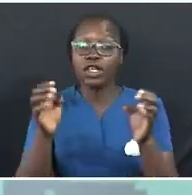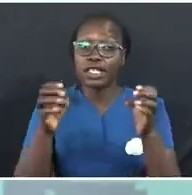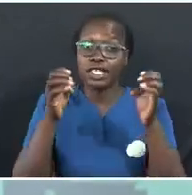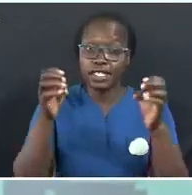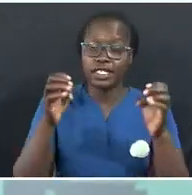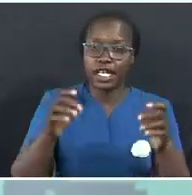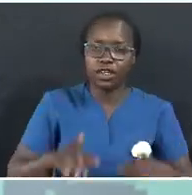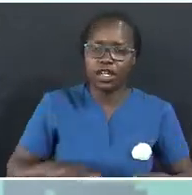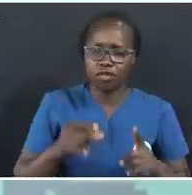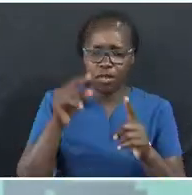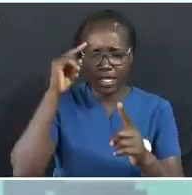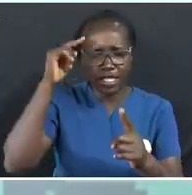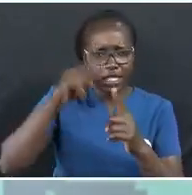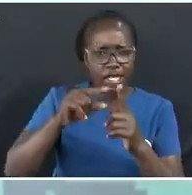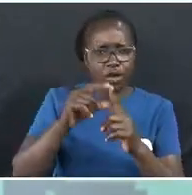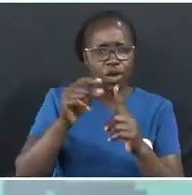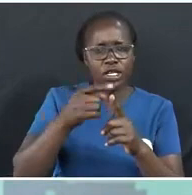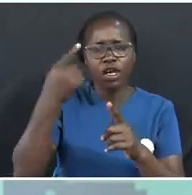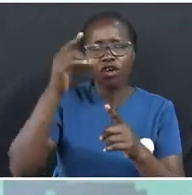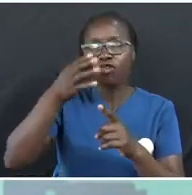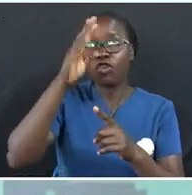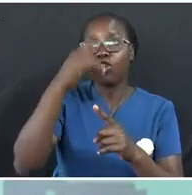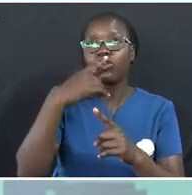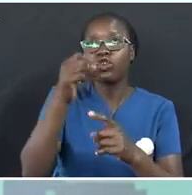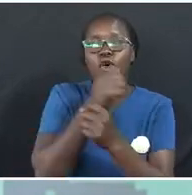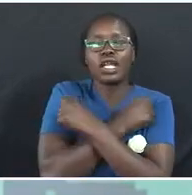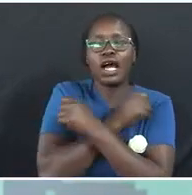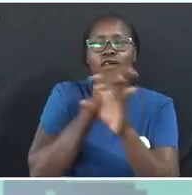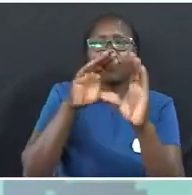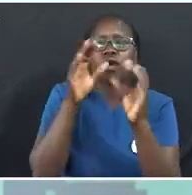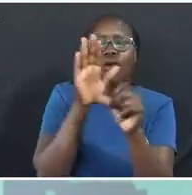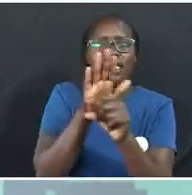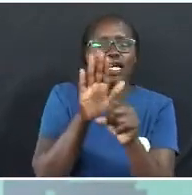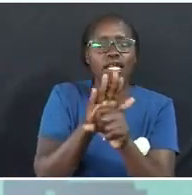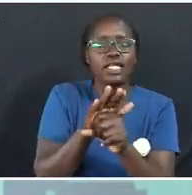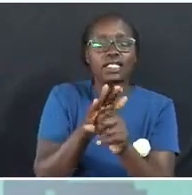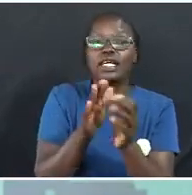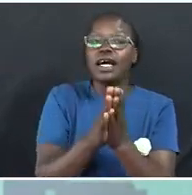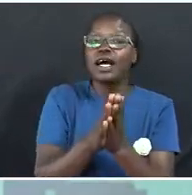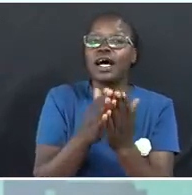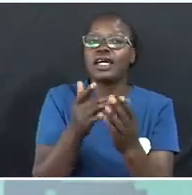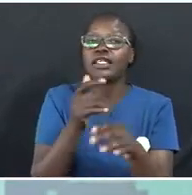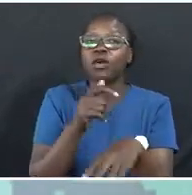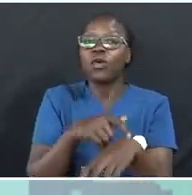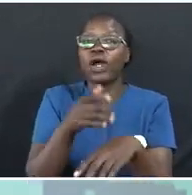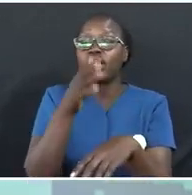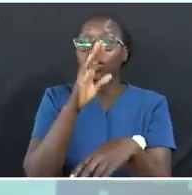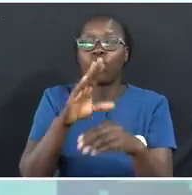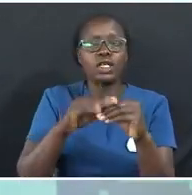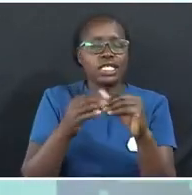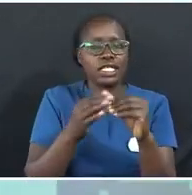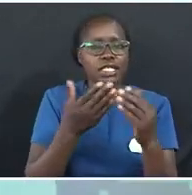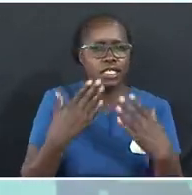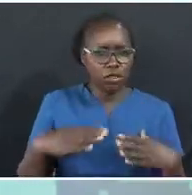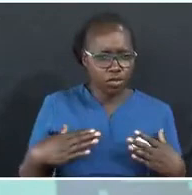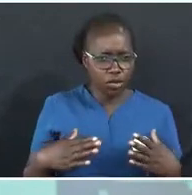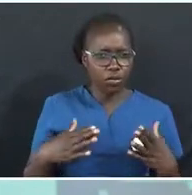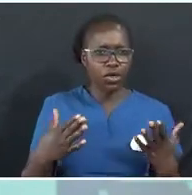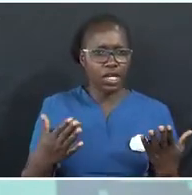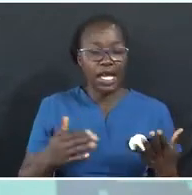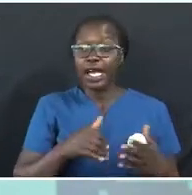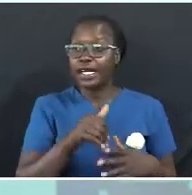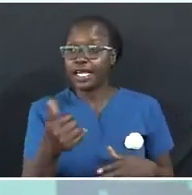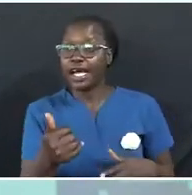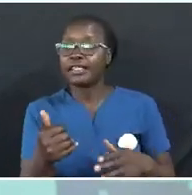the key word here, for God so loved the world so much. In other words, when God created human beings and other